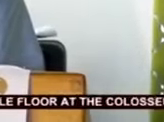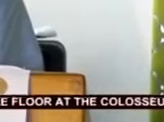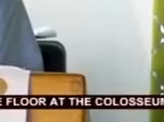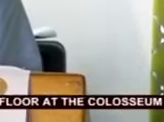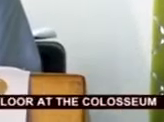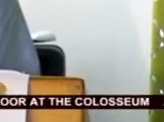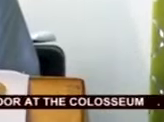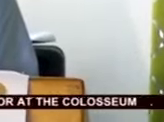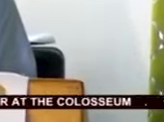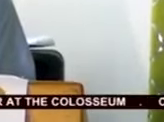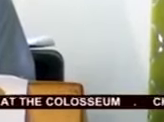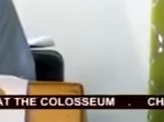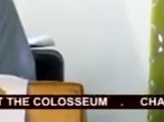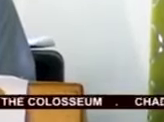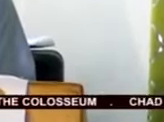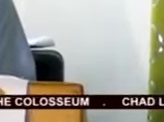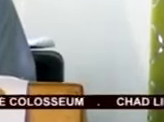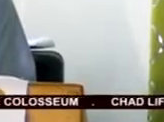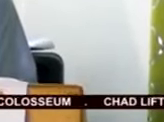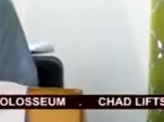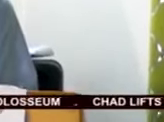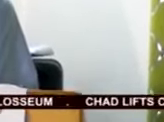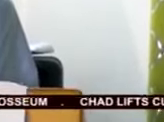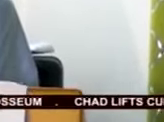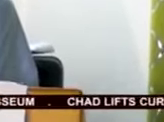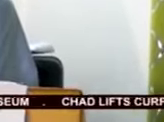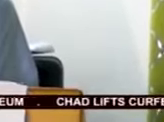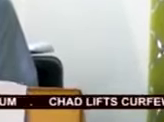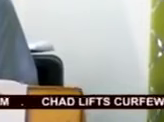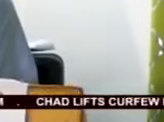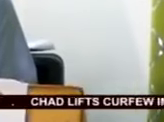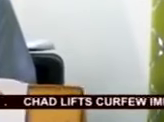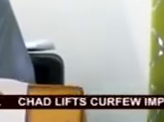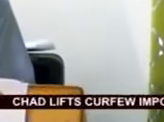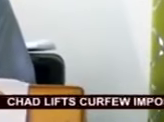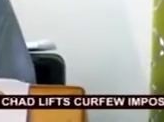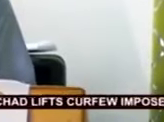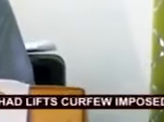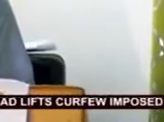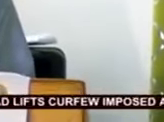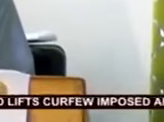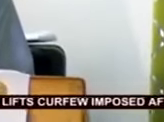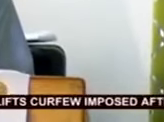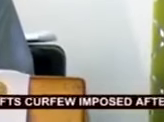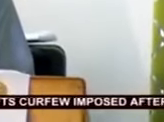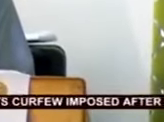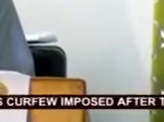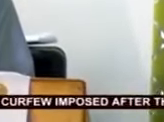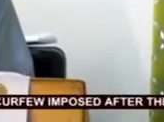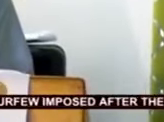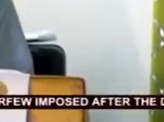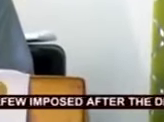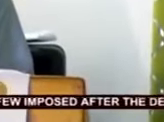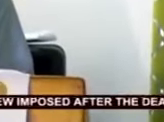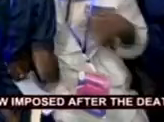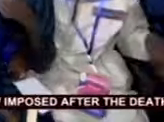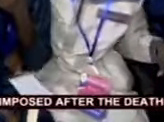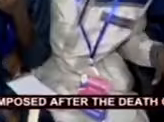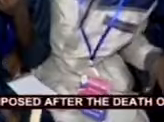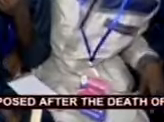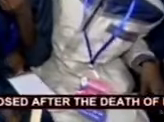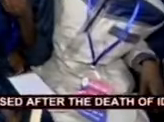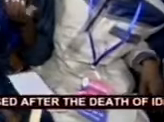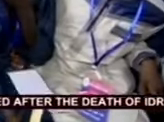lo dulale nyim bambandi anata dinkra do fanan yitandi min be dending dindingol la bayri ako